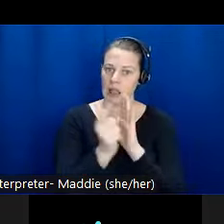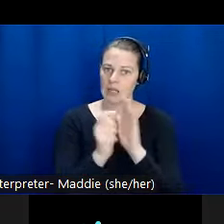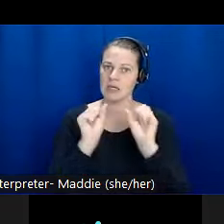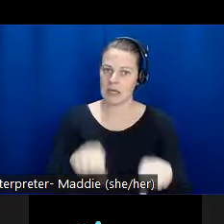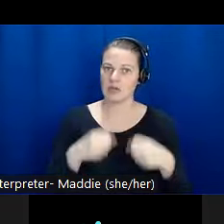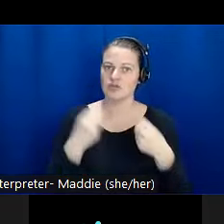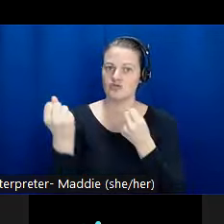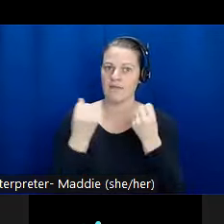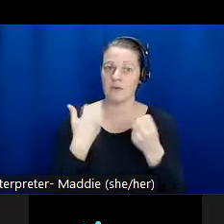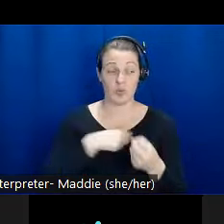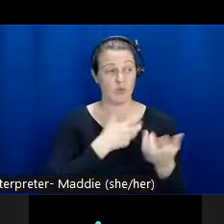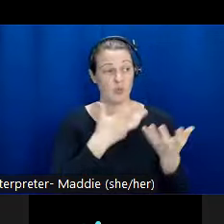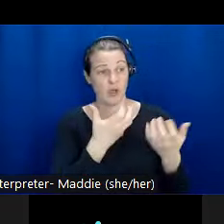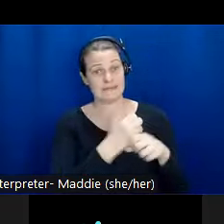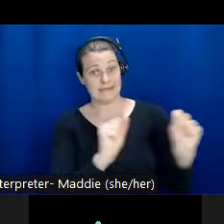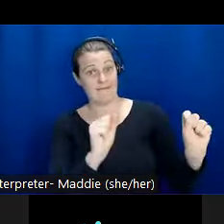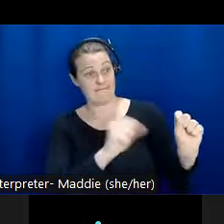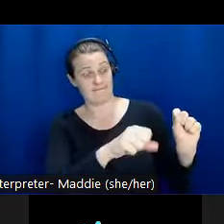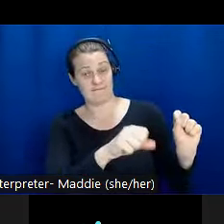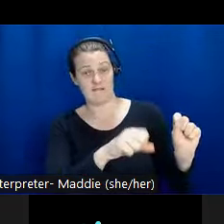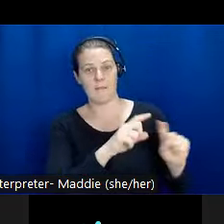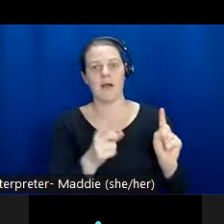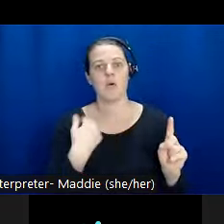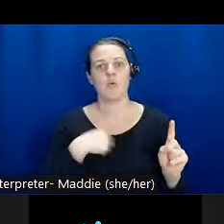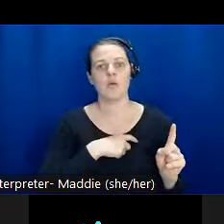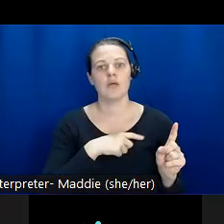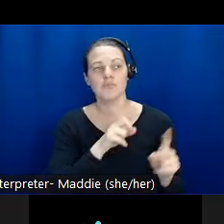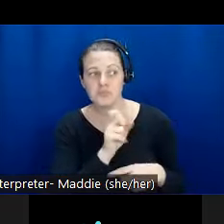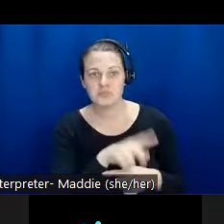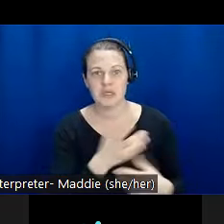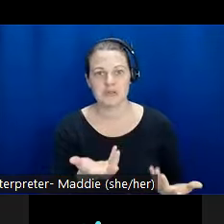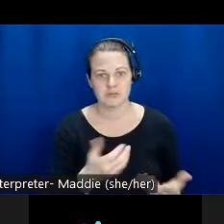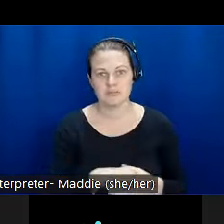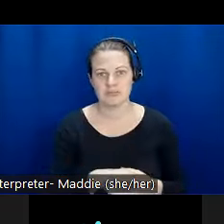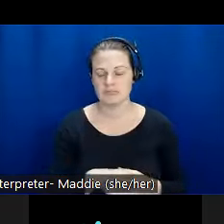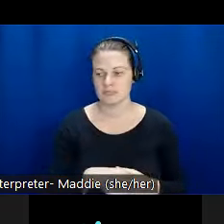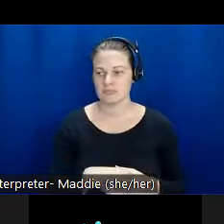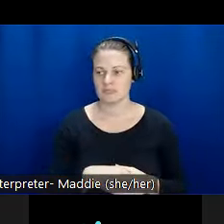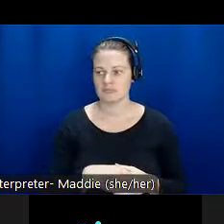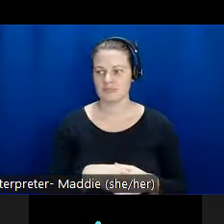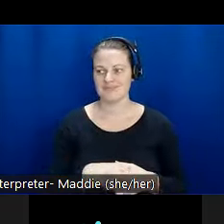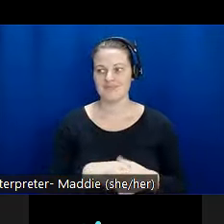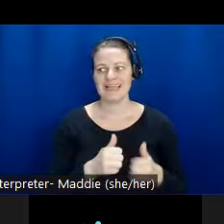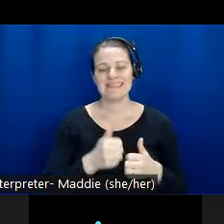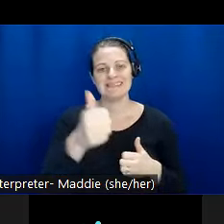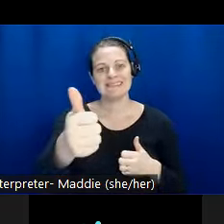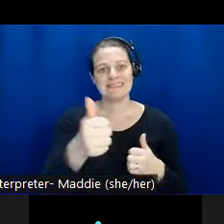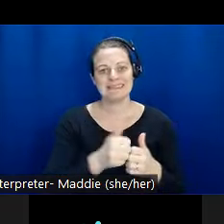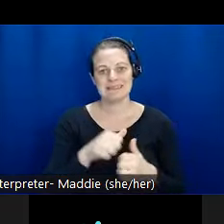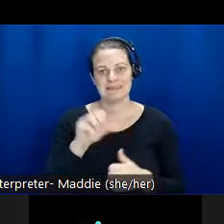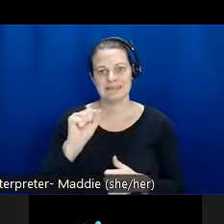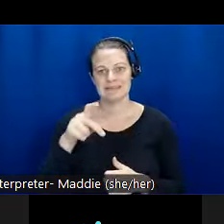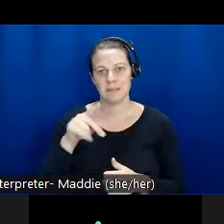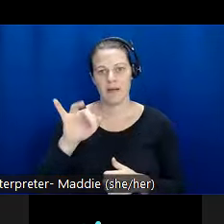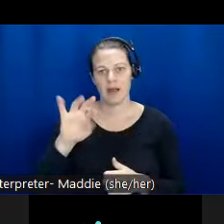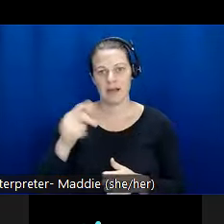possible, but still that is a discussion that we have. Distance spotting has a lot to do with if you're in a crowded